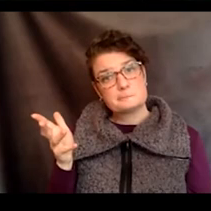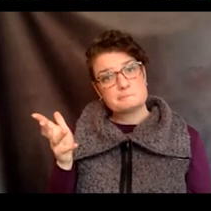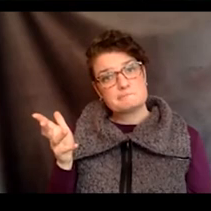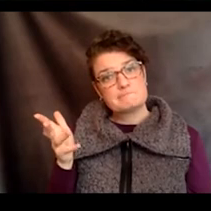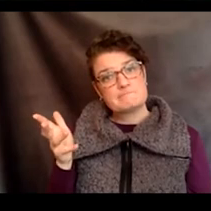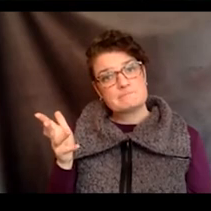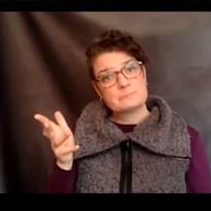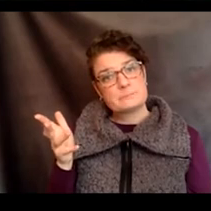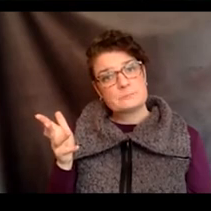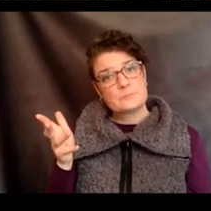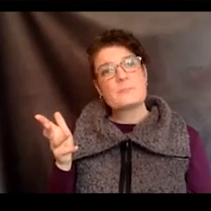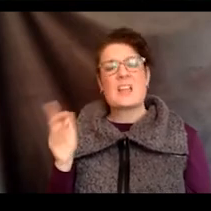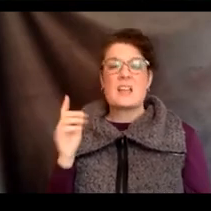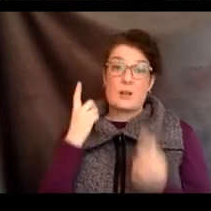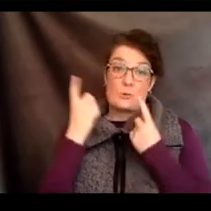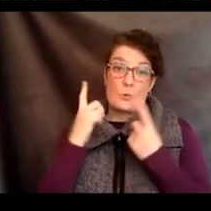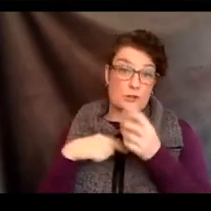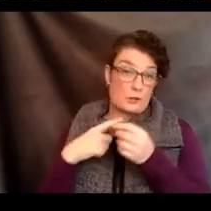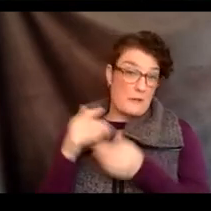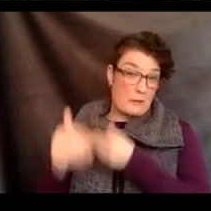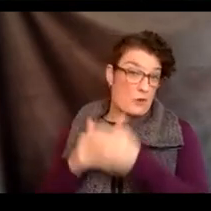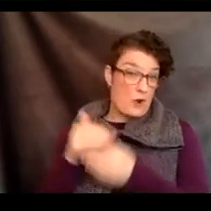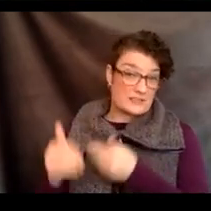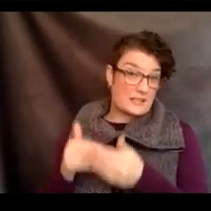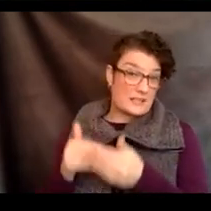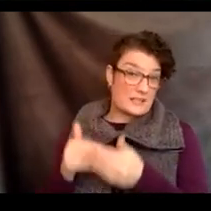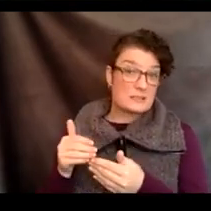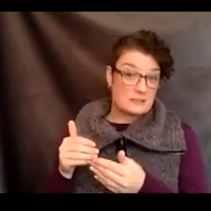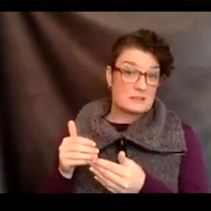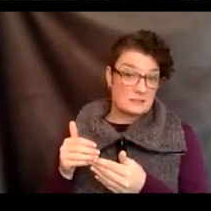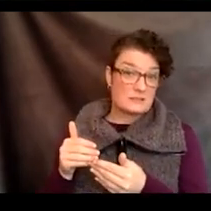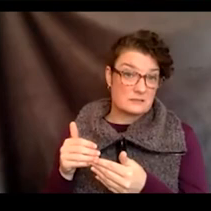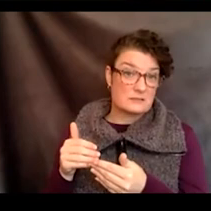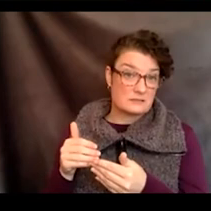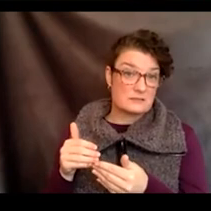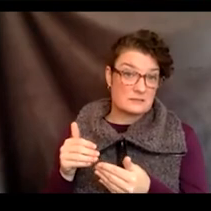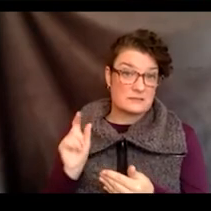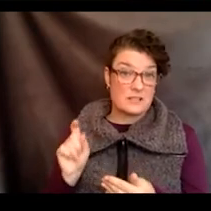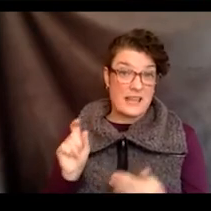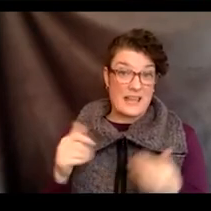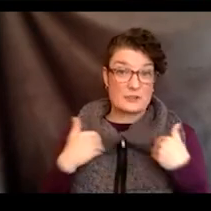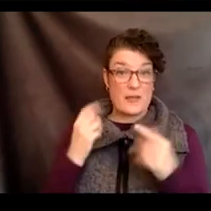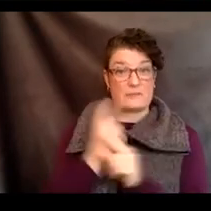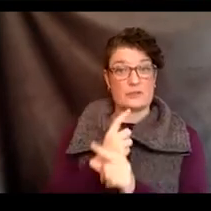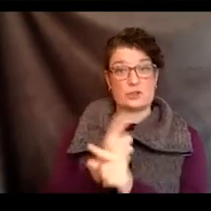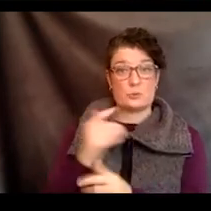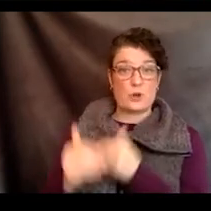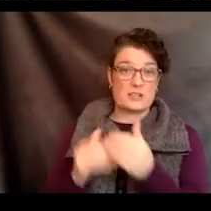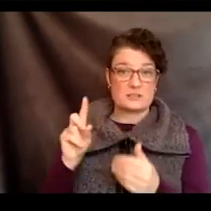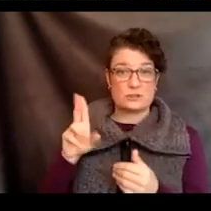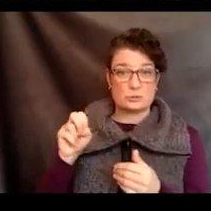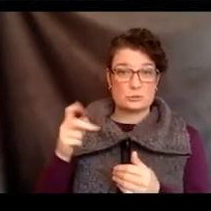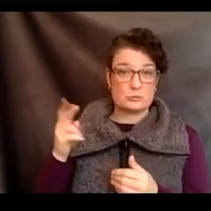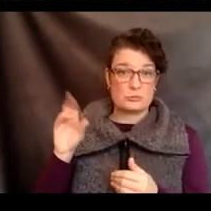is I just wonder about the process of it. You know, you have to have due process to be able to